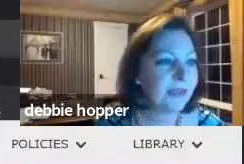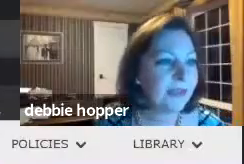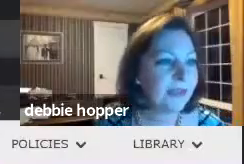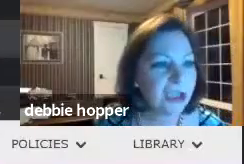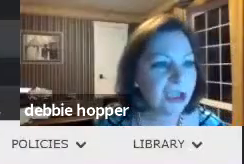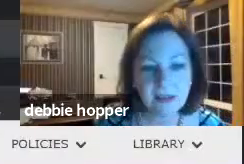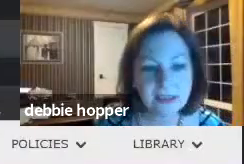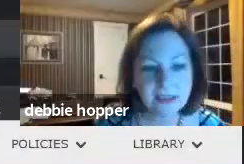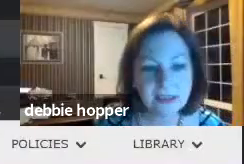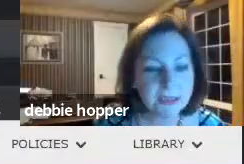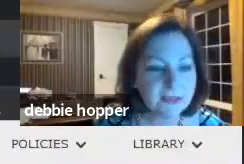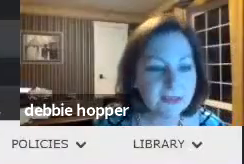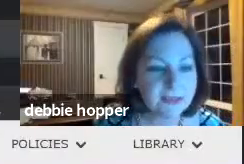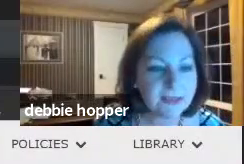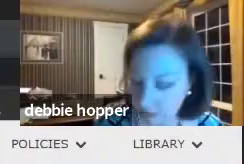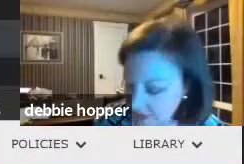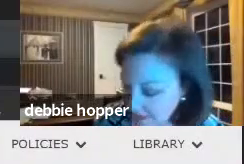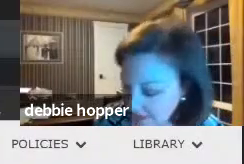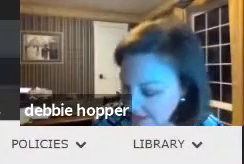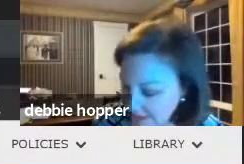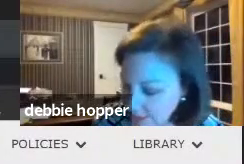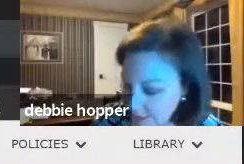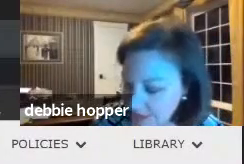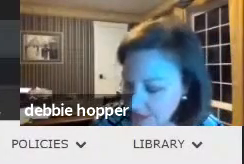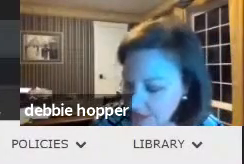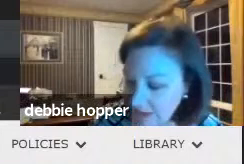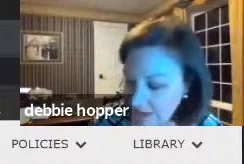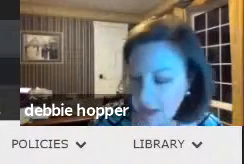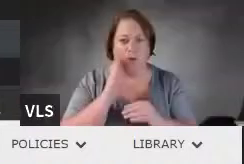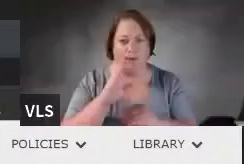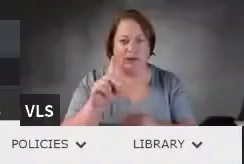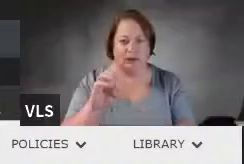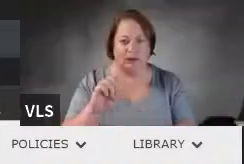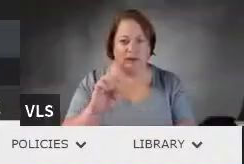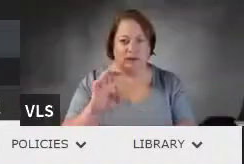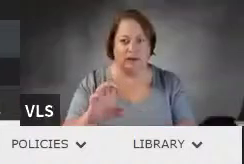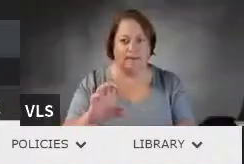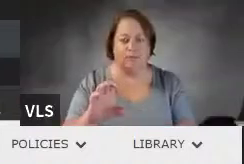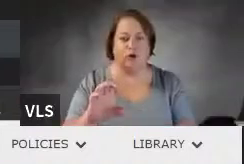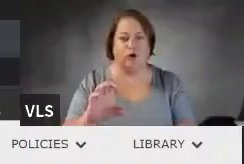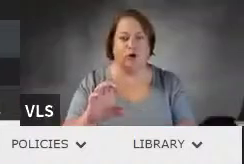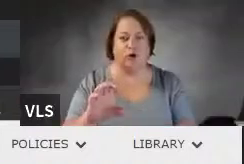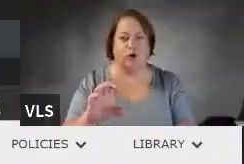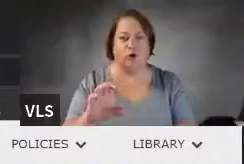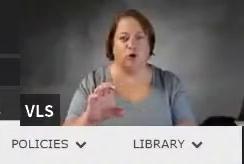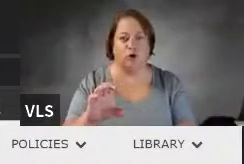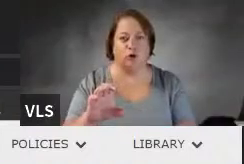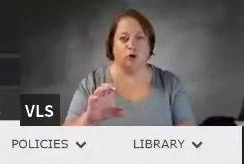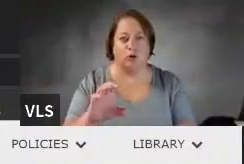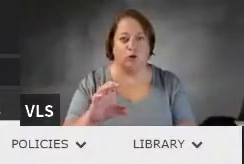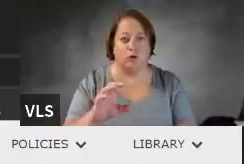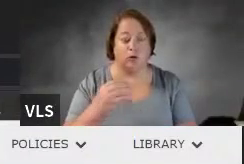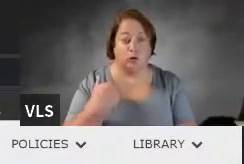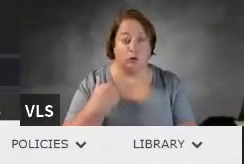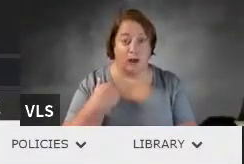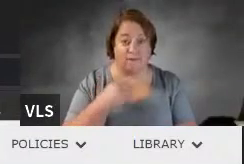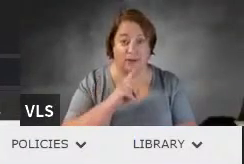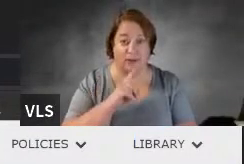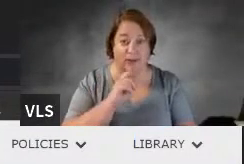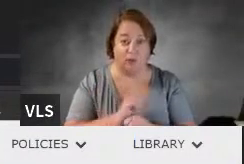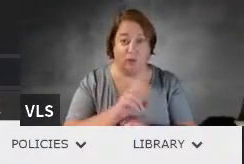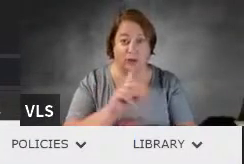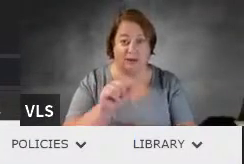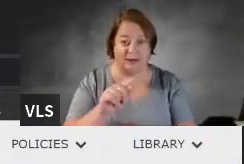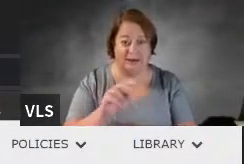council calendar. Our next meeting is scheduled in December. Ms. Bowen, do you have the actual date